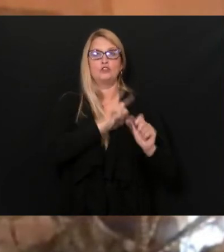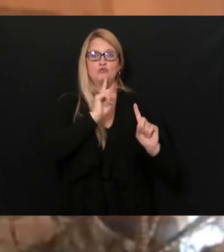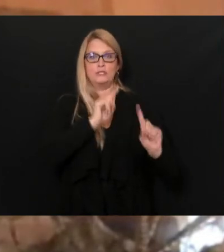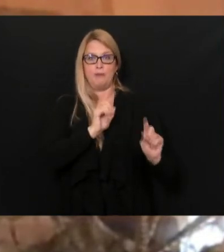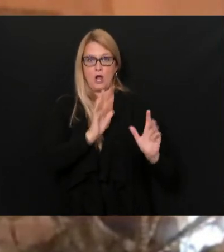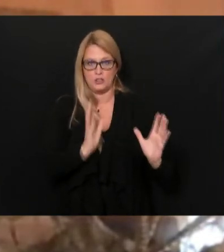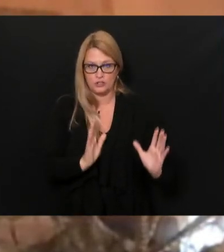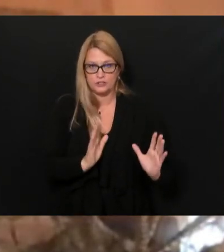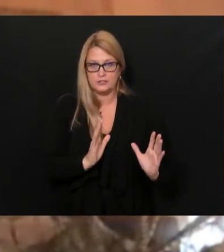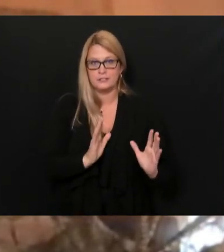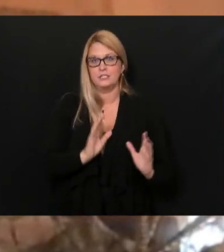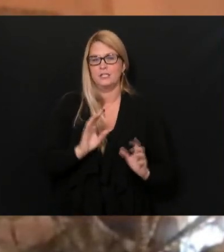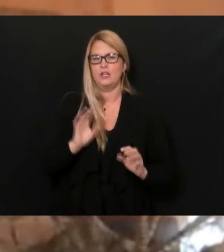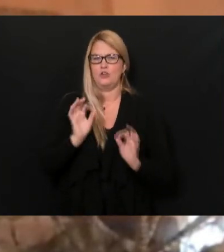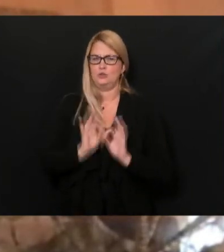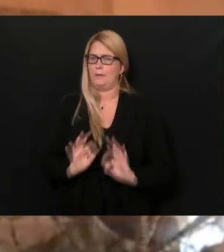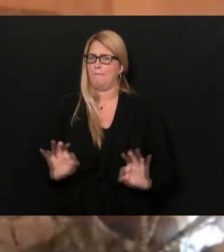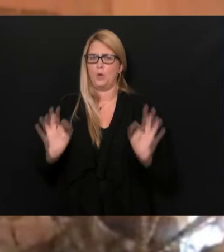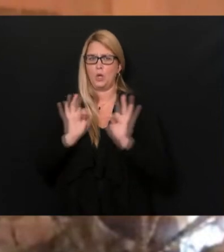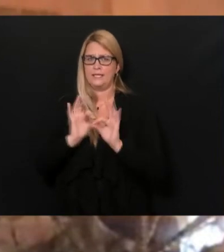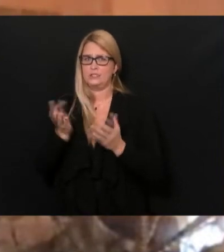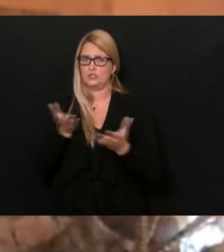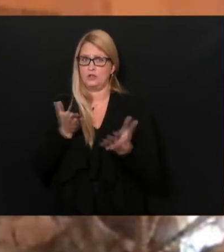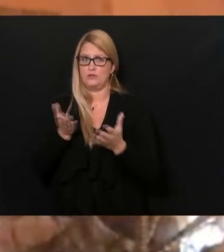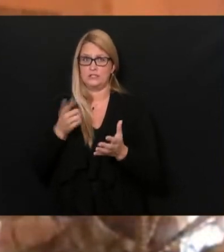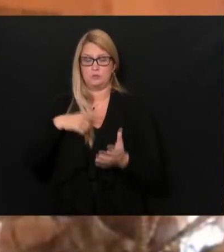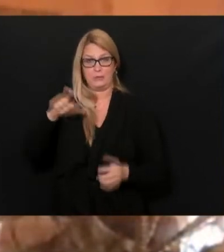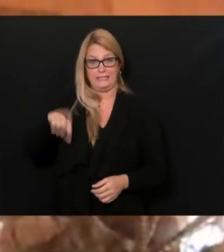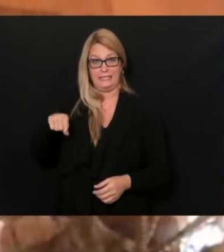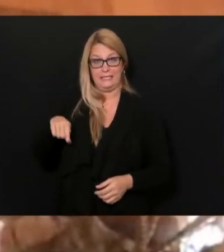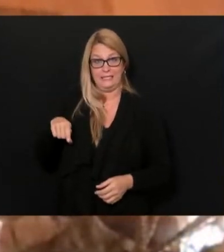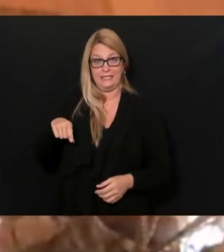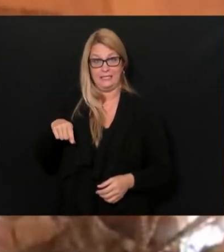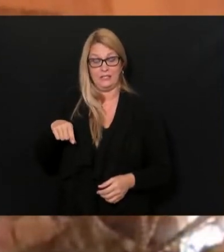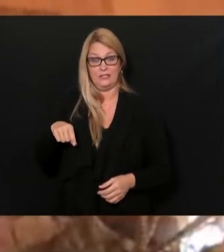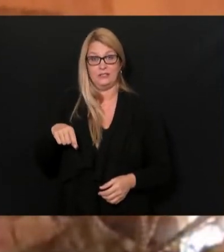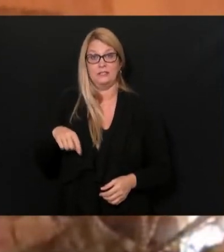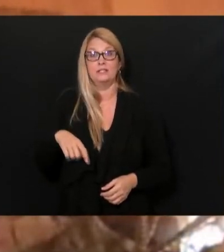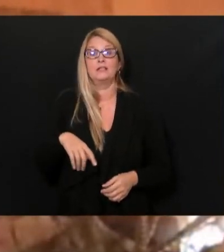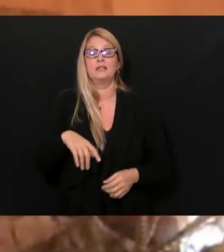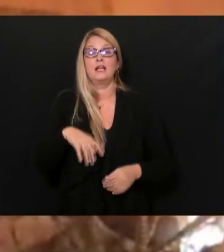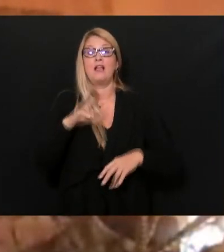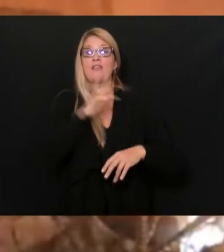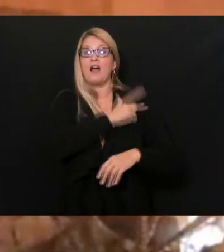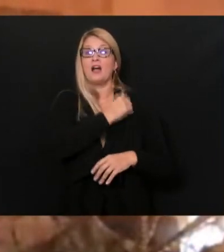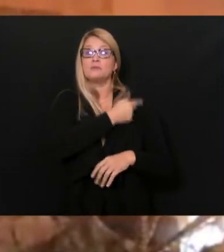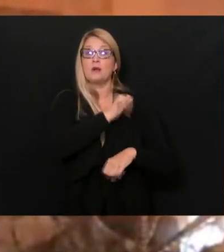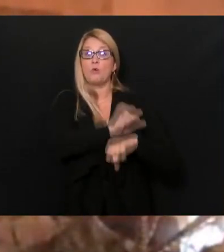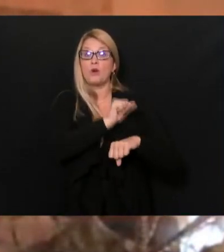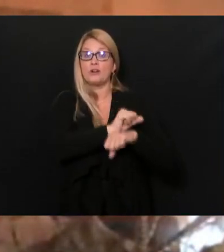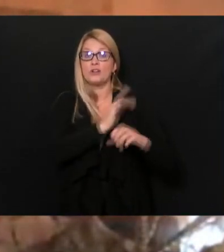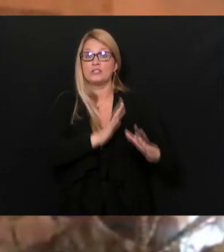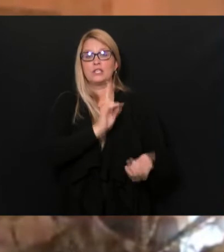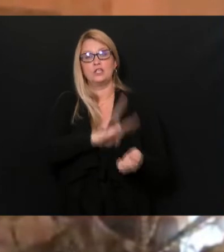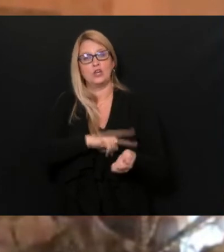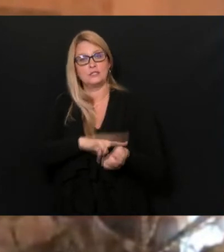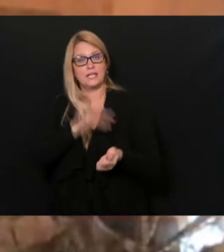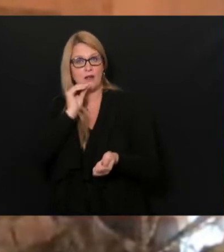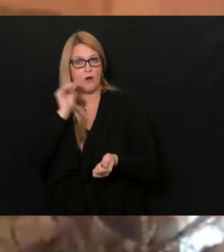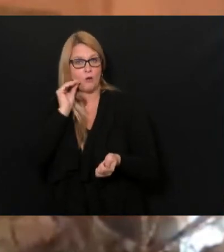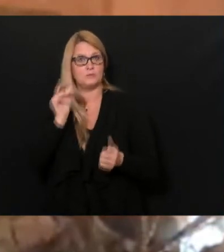those critical services that we can't do without. And the two groups with the acute hospital workers, the nursing homes, and the